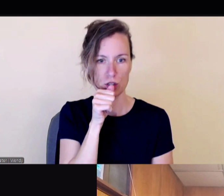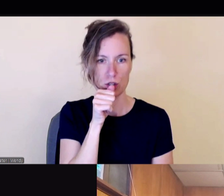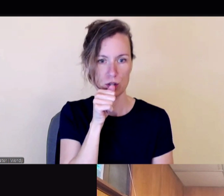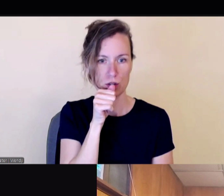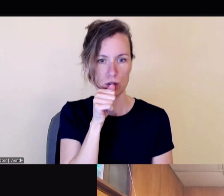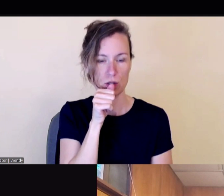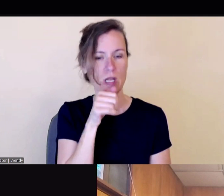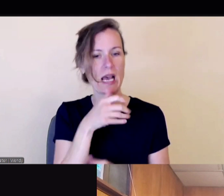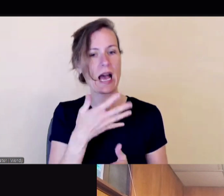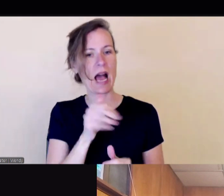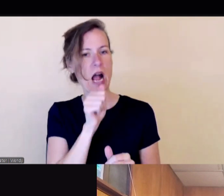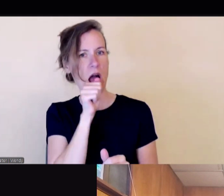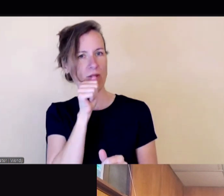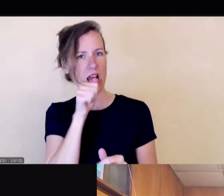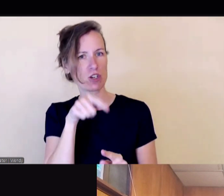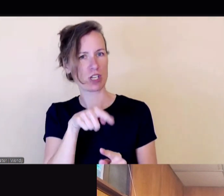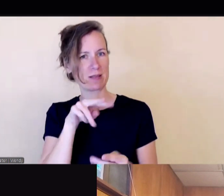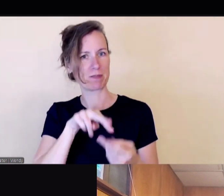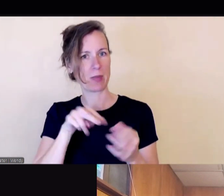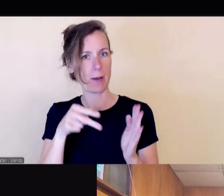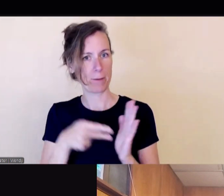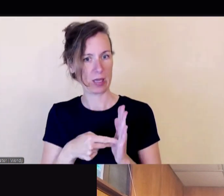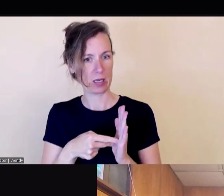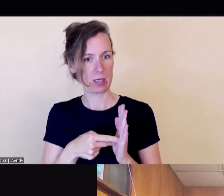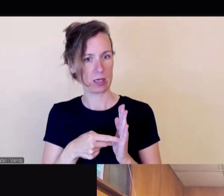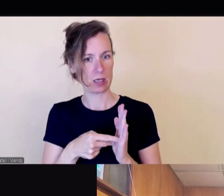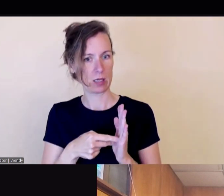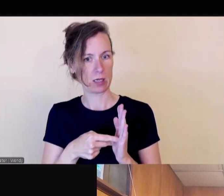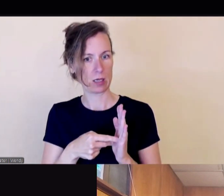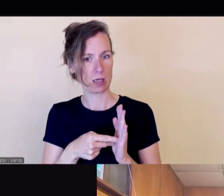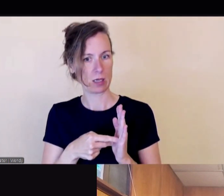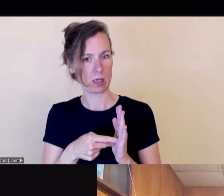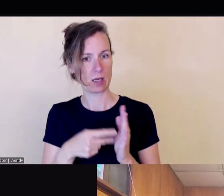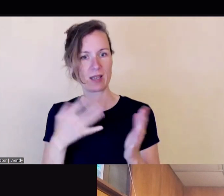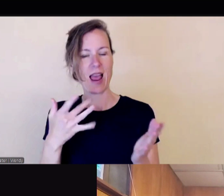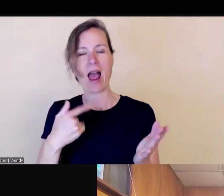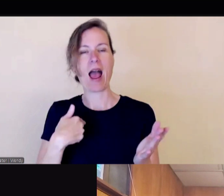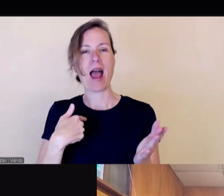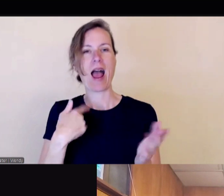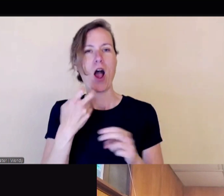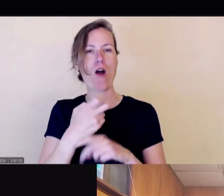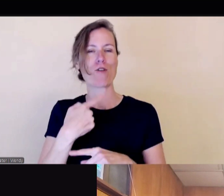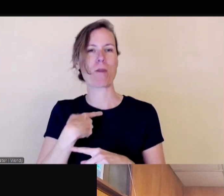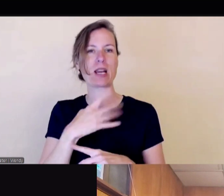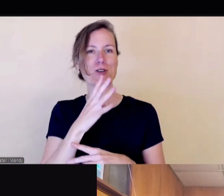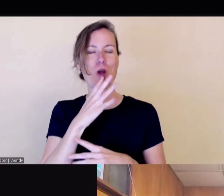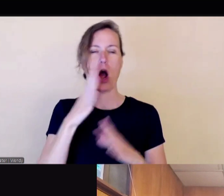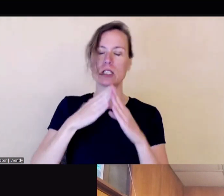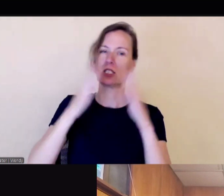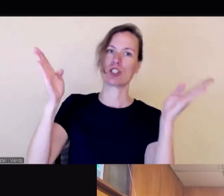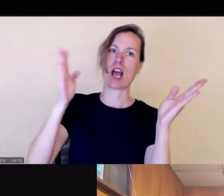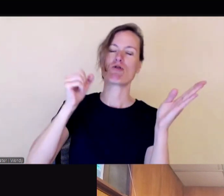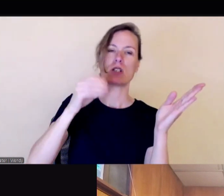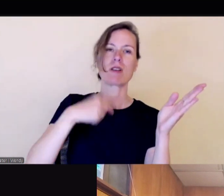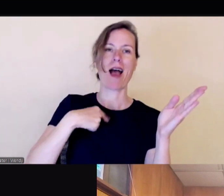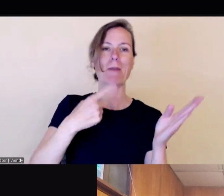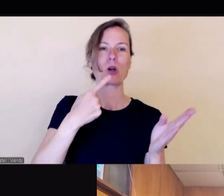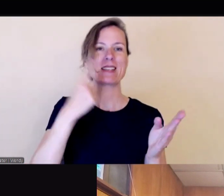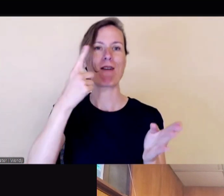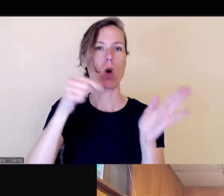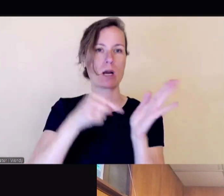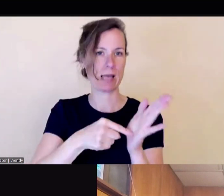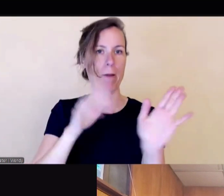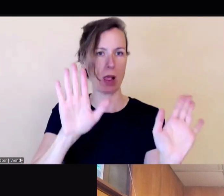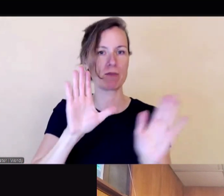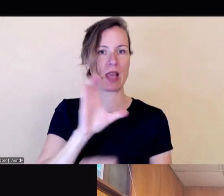I'm just going to use Councilmember Wade because it's very hard for me to just talk in random abstractions. Okay, Councilmember Wade is a